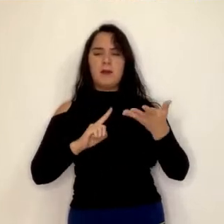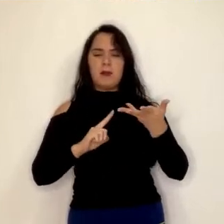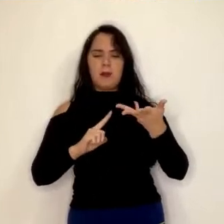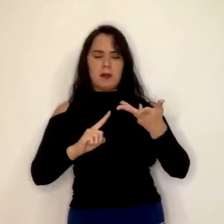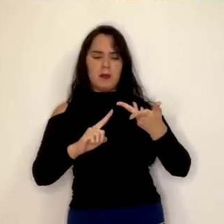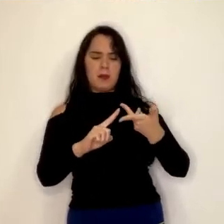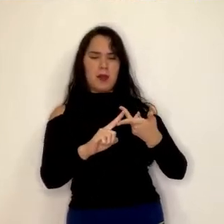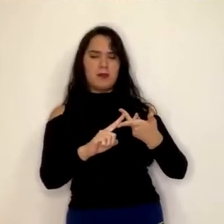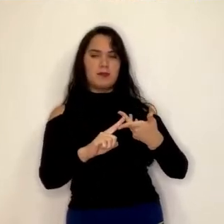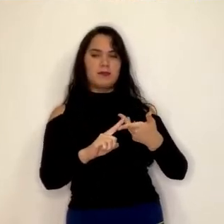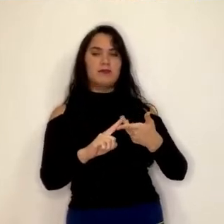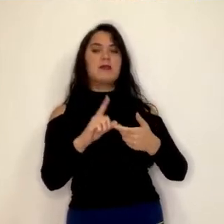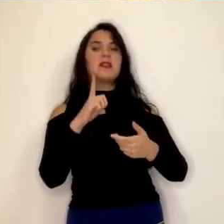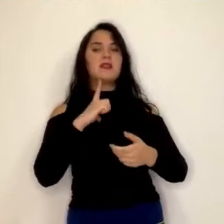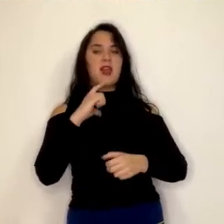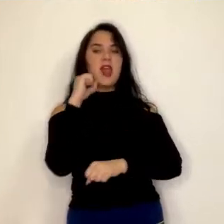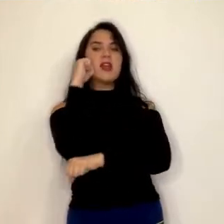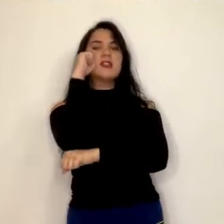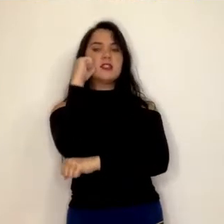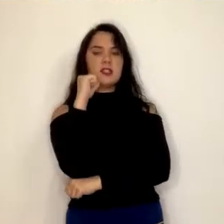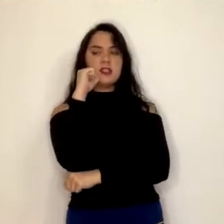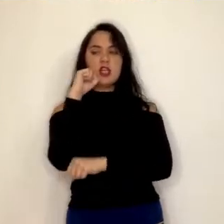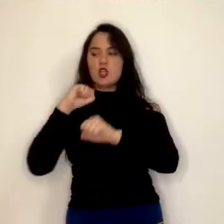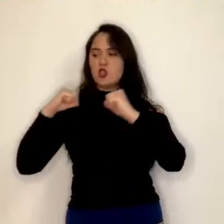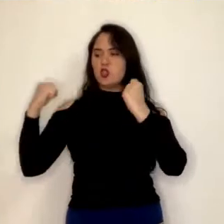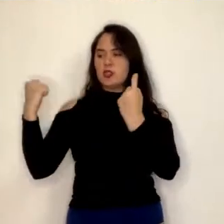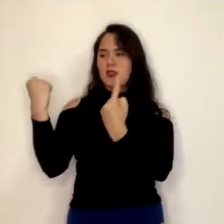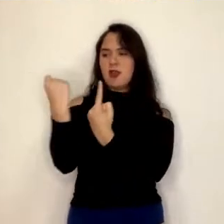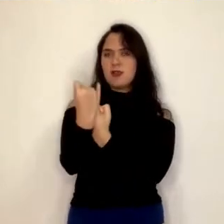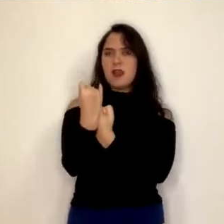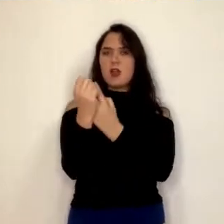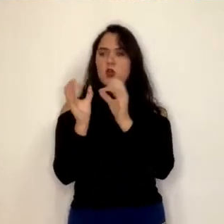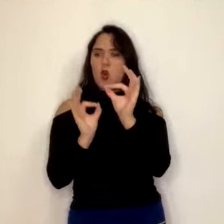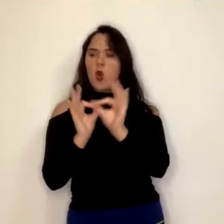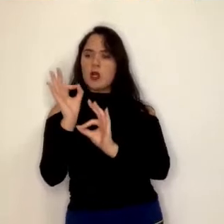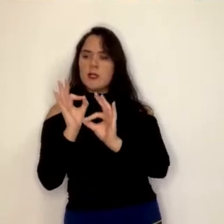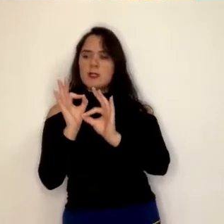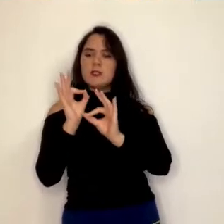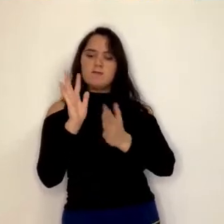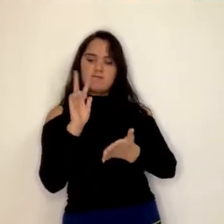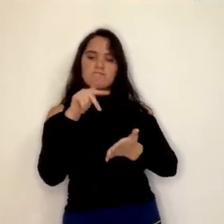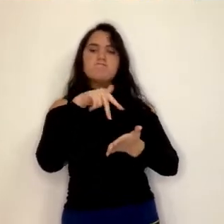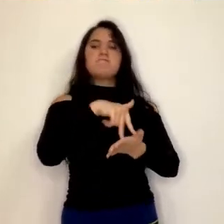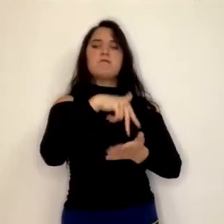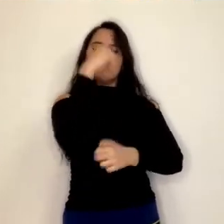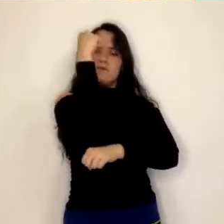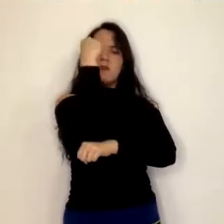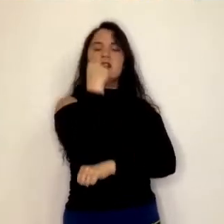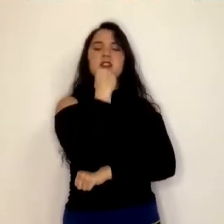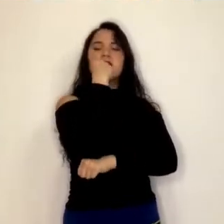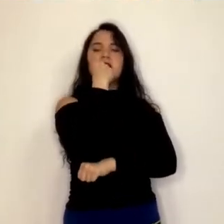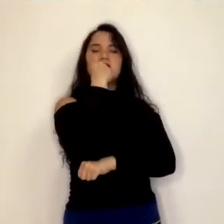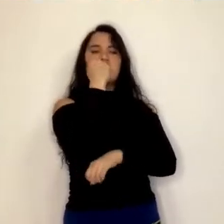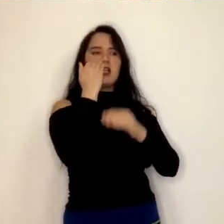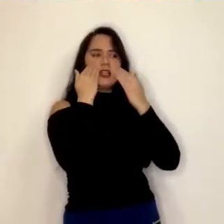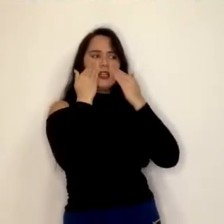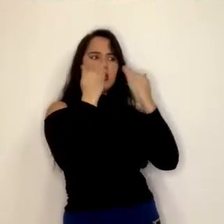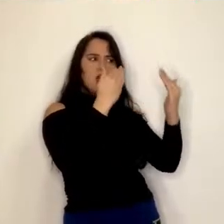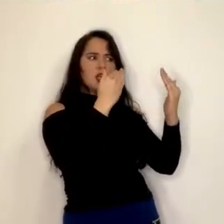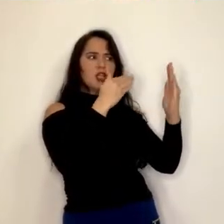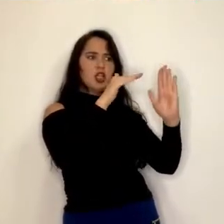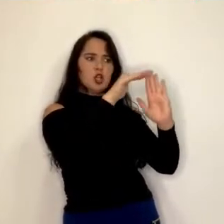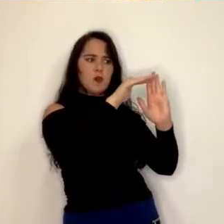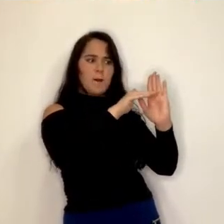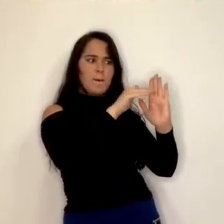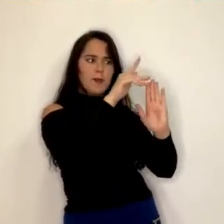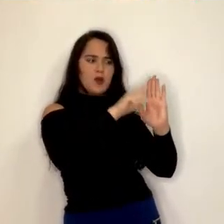But aside from that, in spite of that, we have organized civil society that has